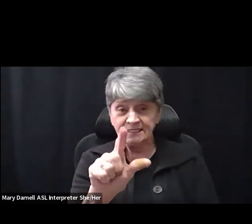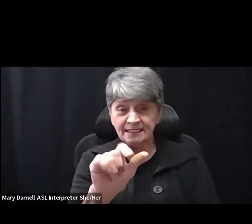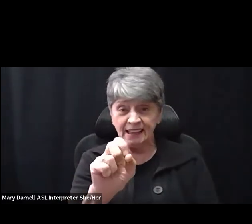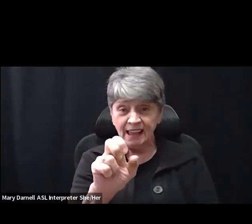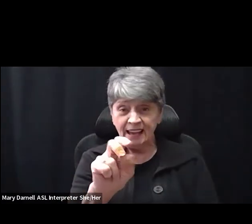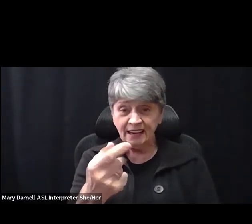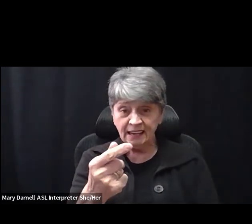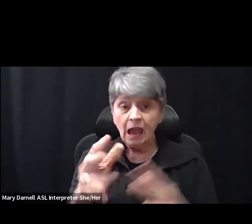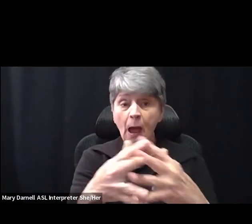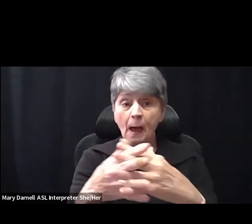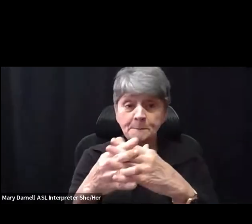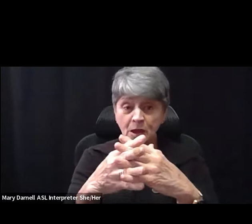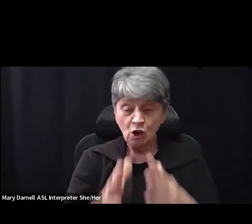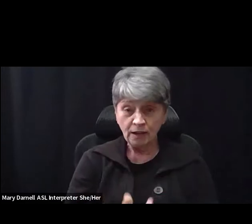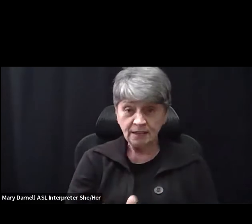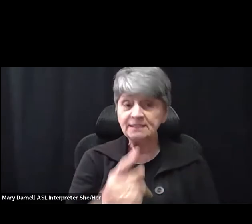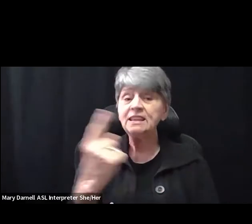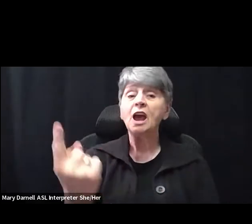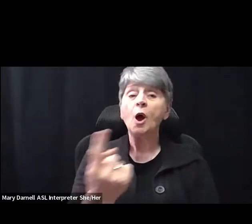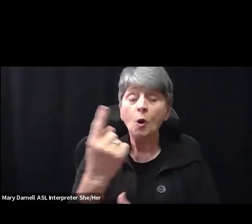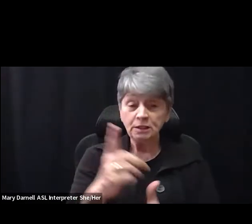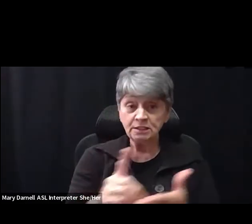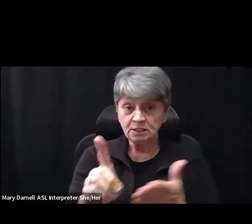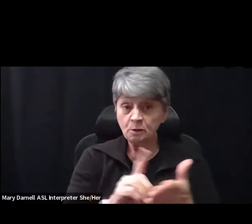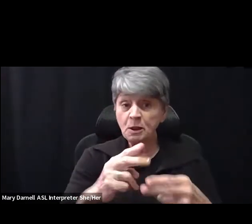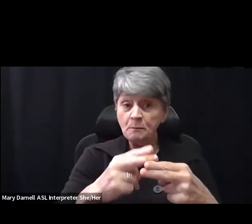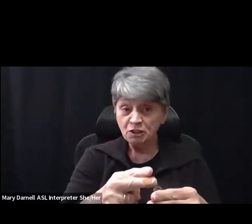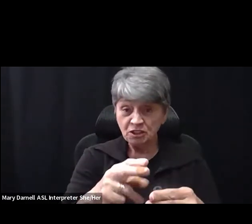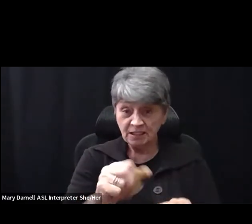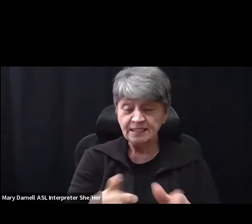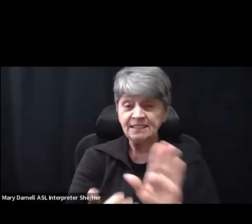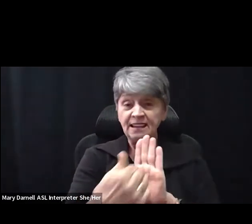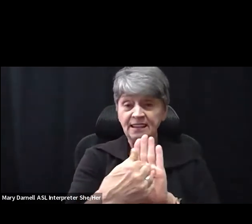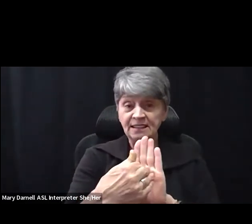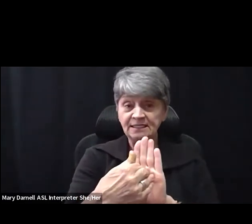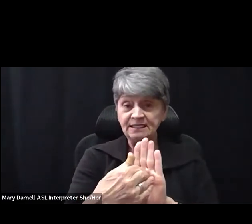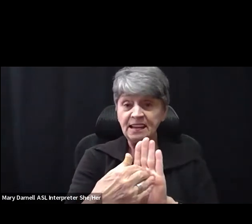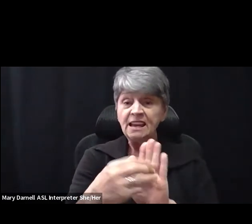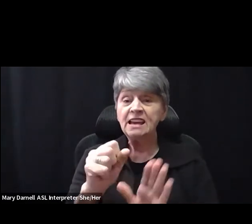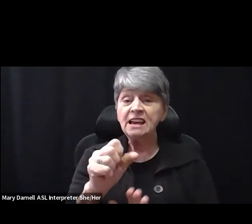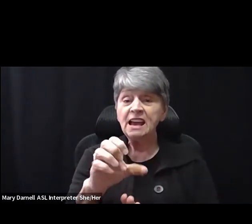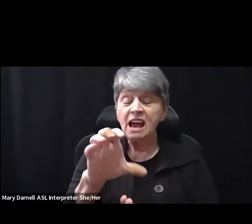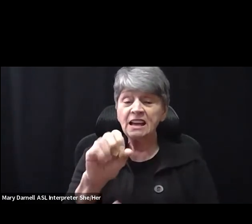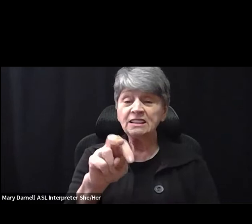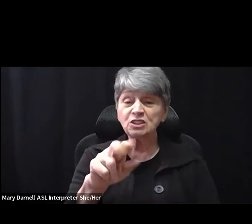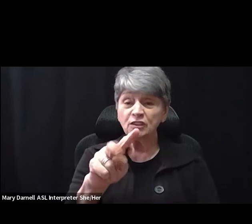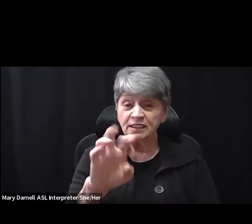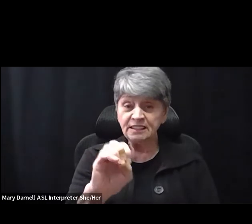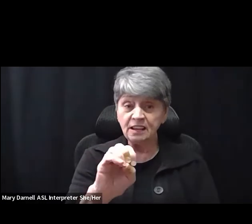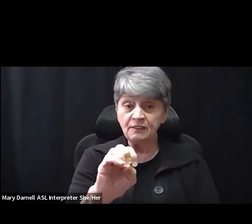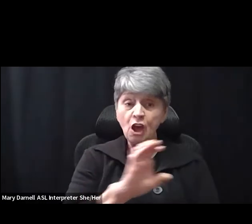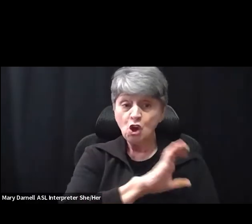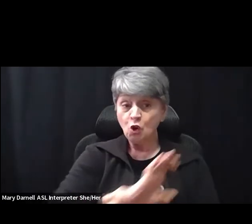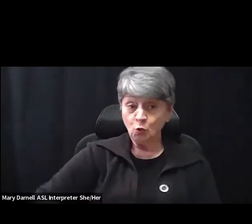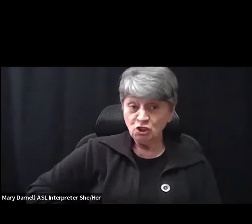only discrimination that they mention is the discrimination towards conservative Christian schools and not the discrimination